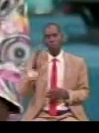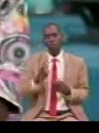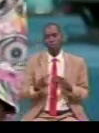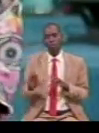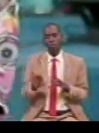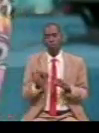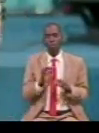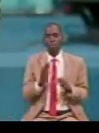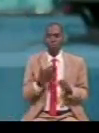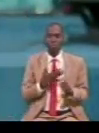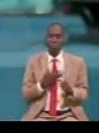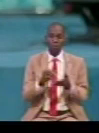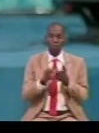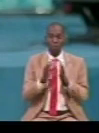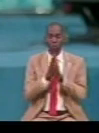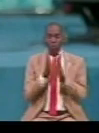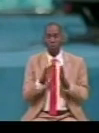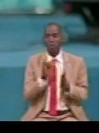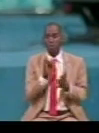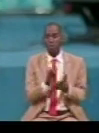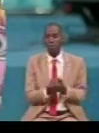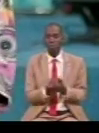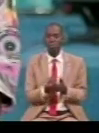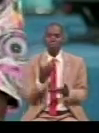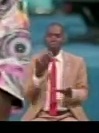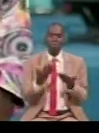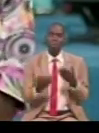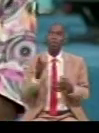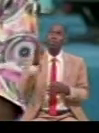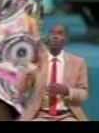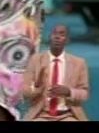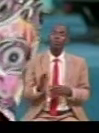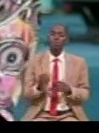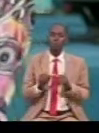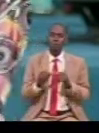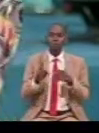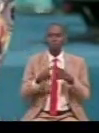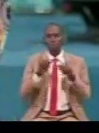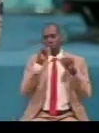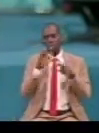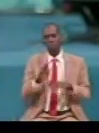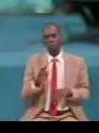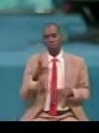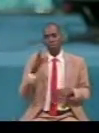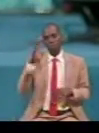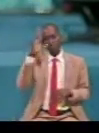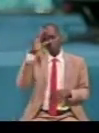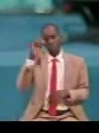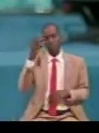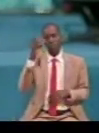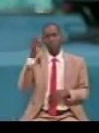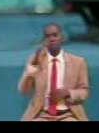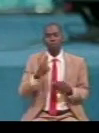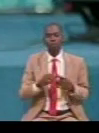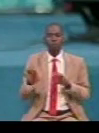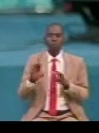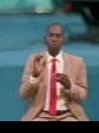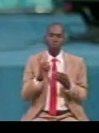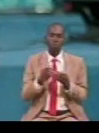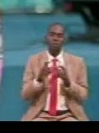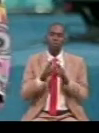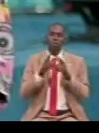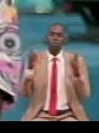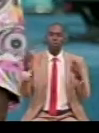that may the Almighty God continue to bless our father, to continue to do more exploits in